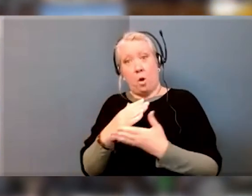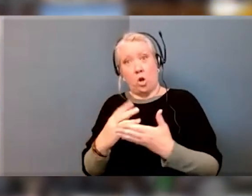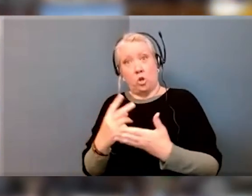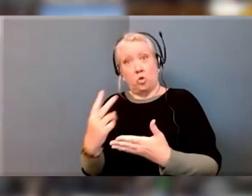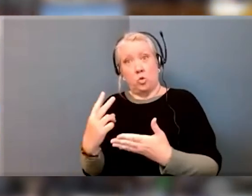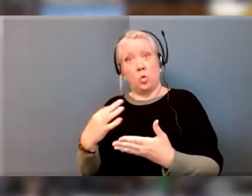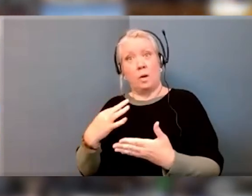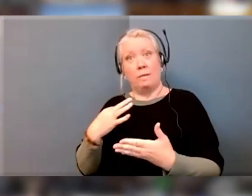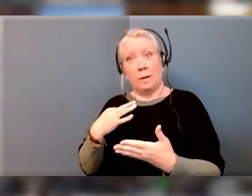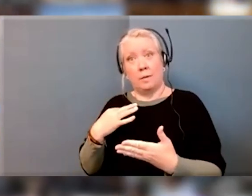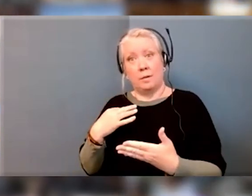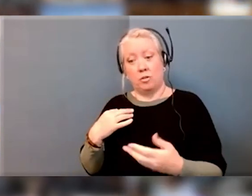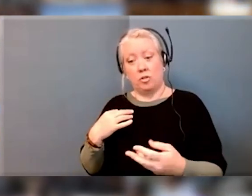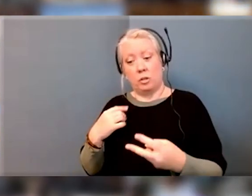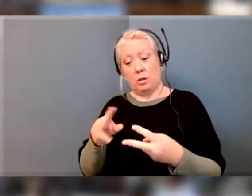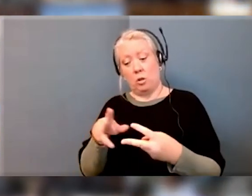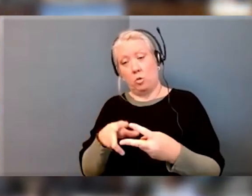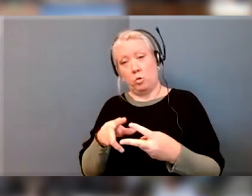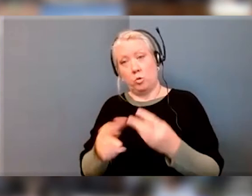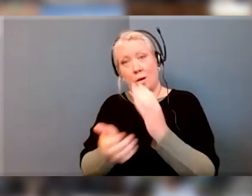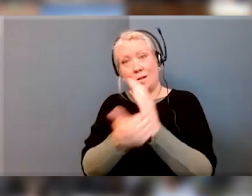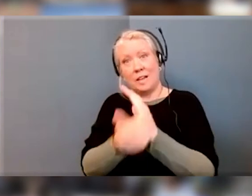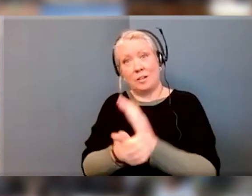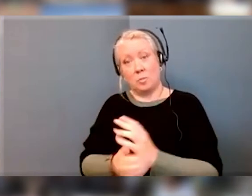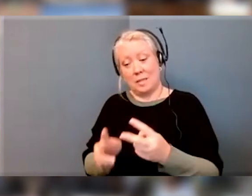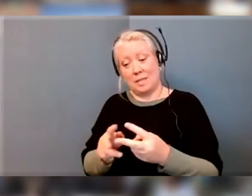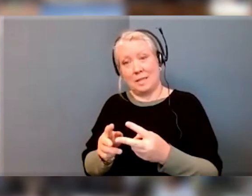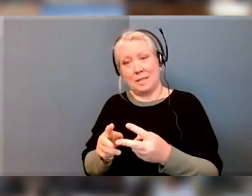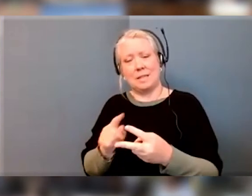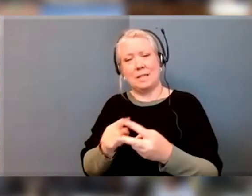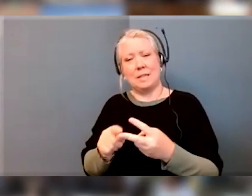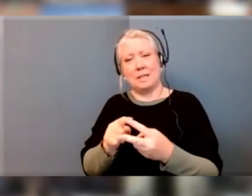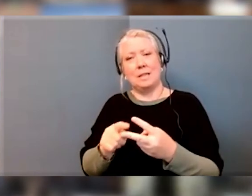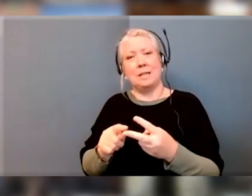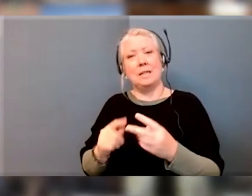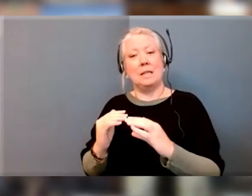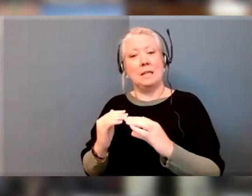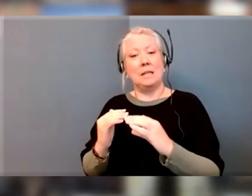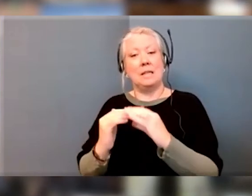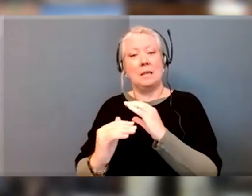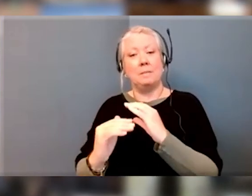this package, please email